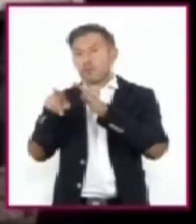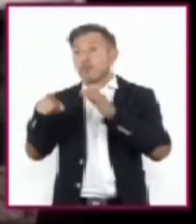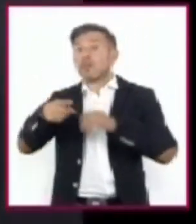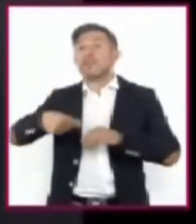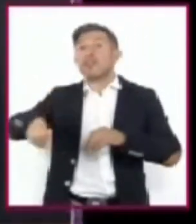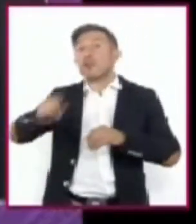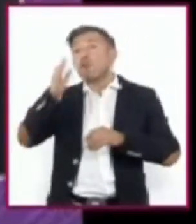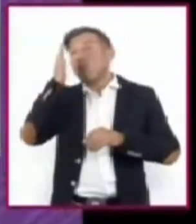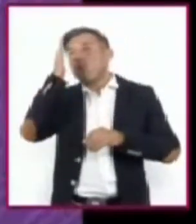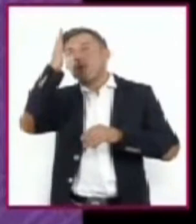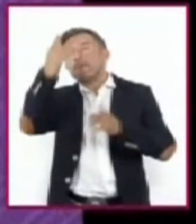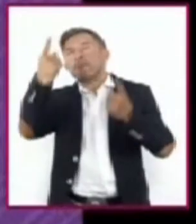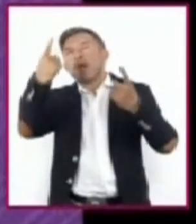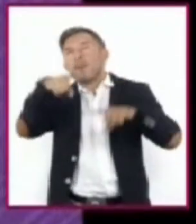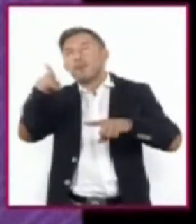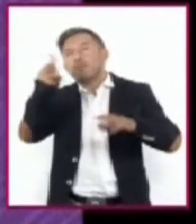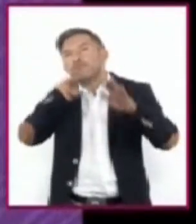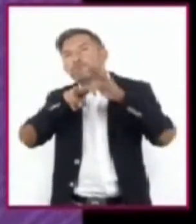future.